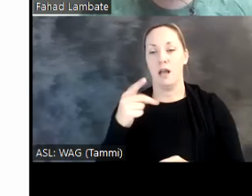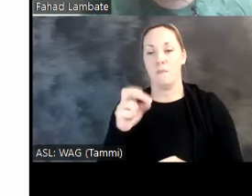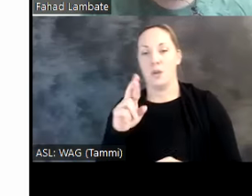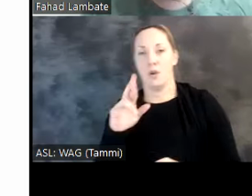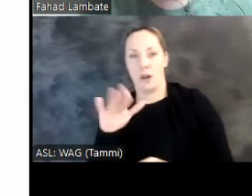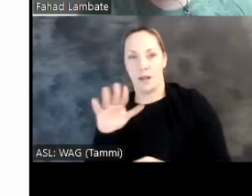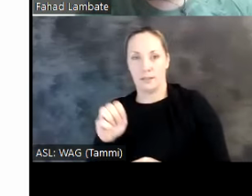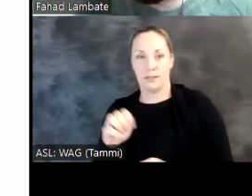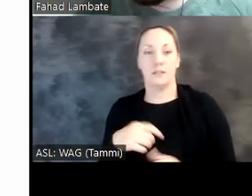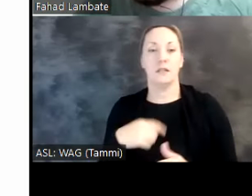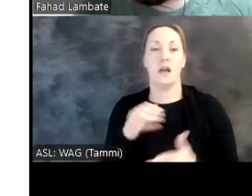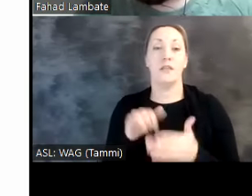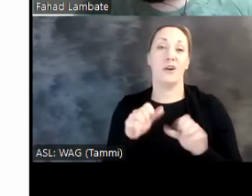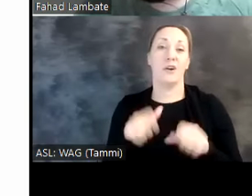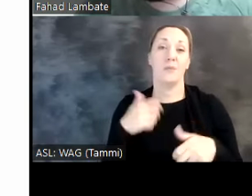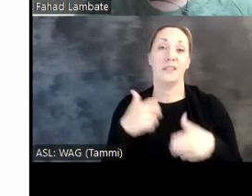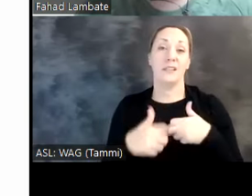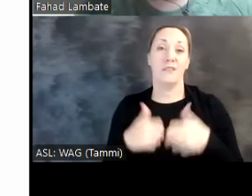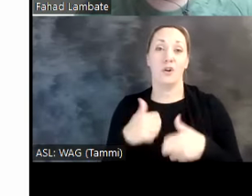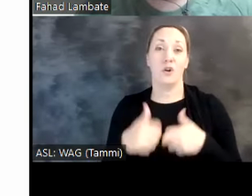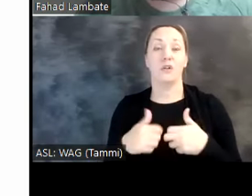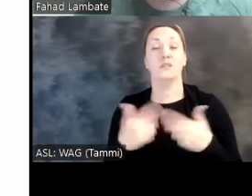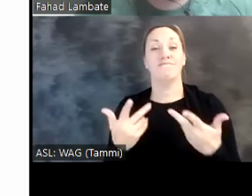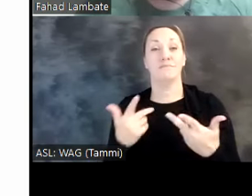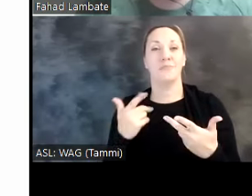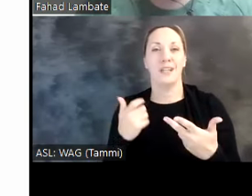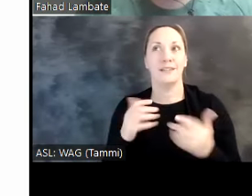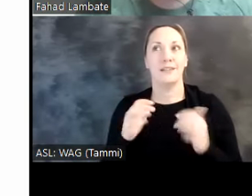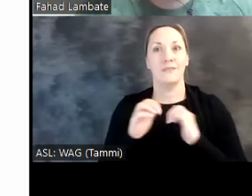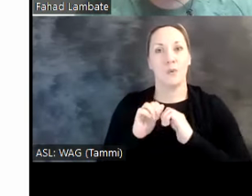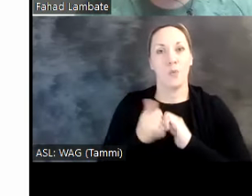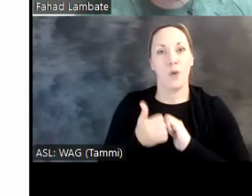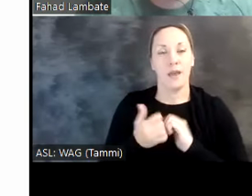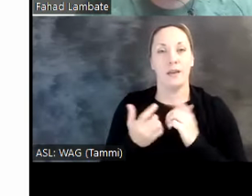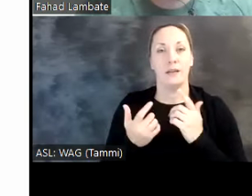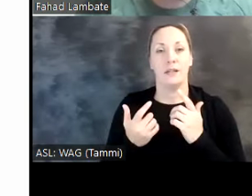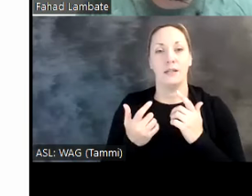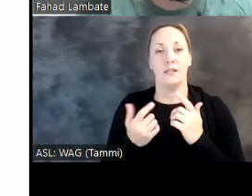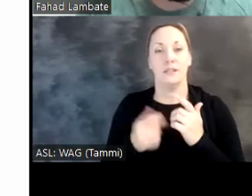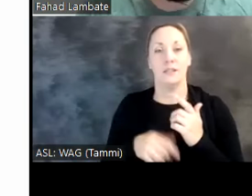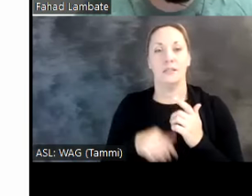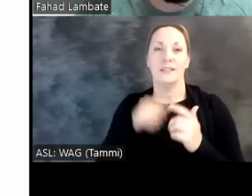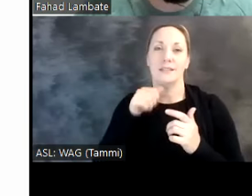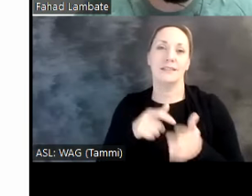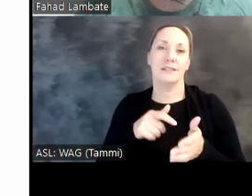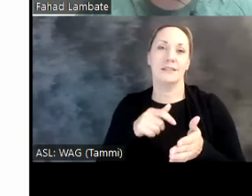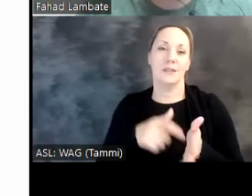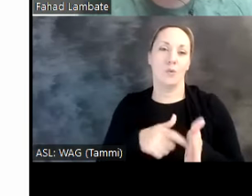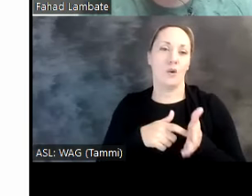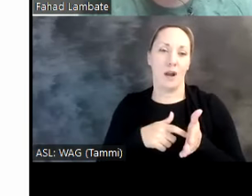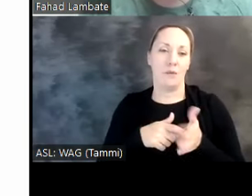which could be difficult to meet, definitely, because the way the requirements are there over here, but